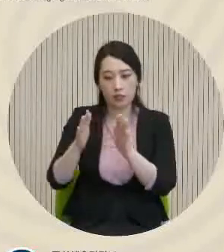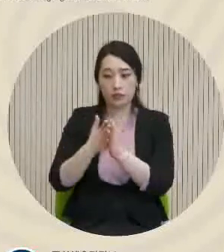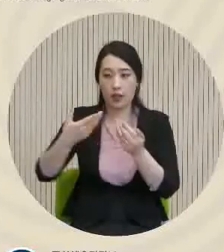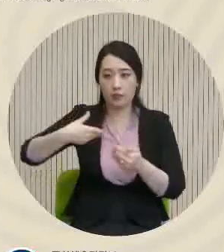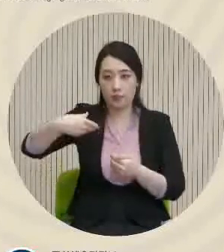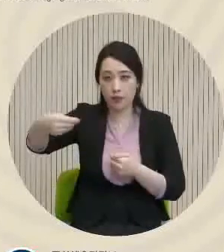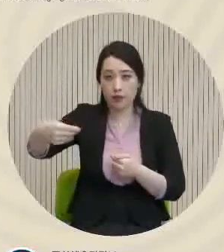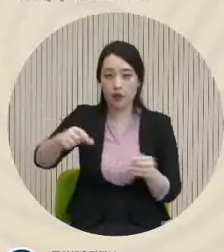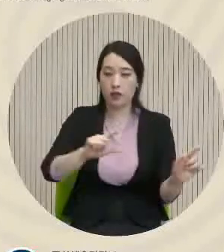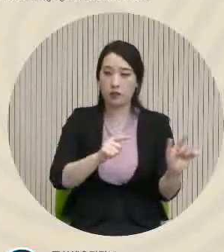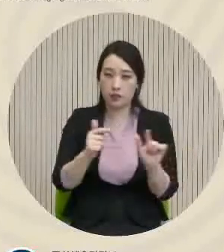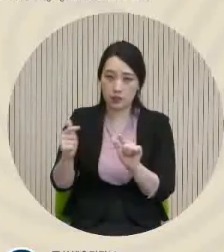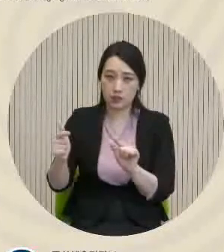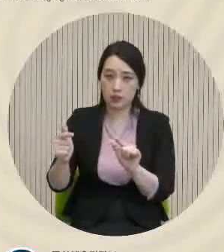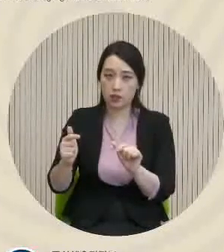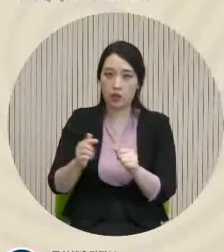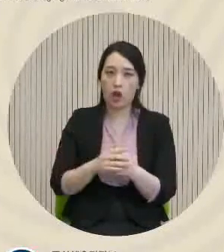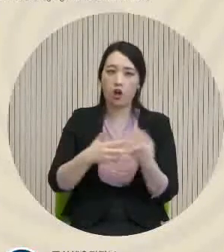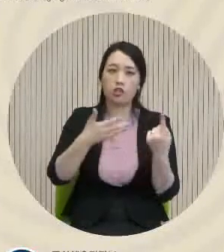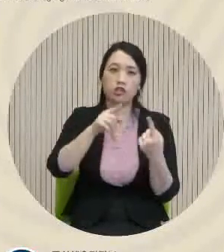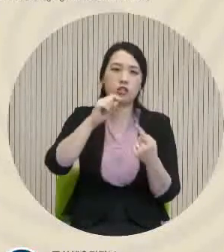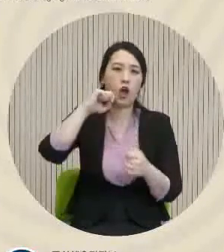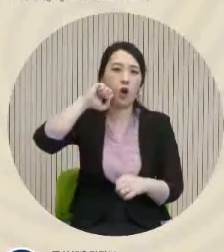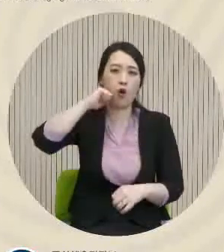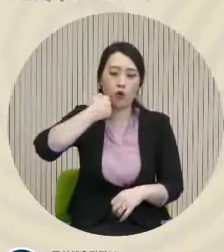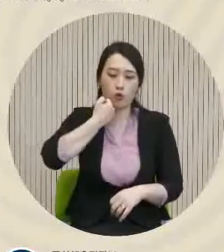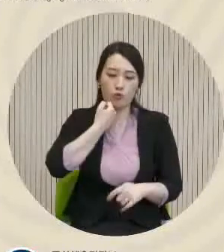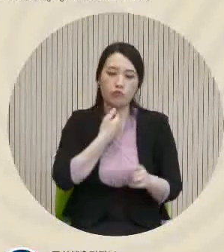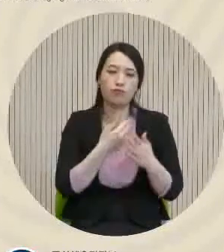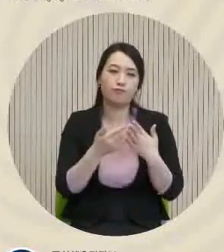together and the borrowing books and